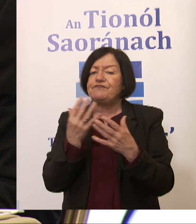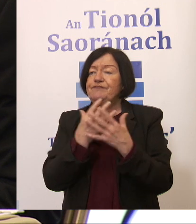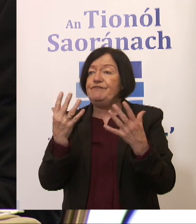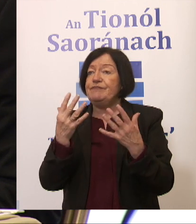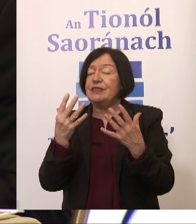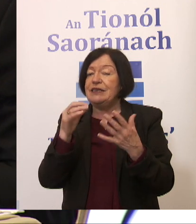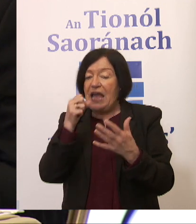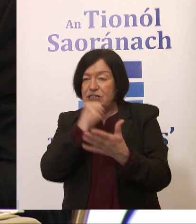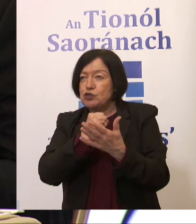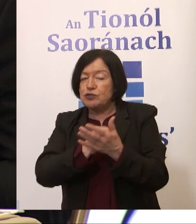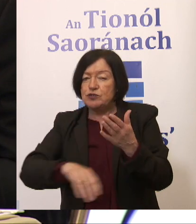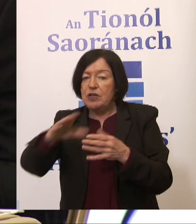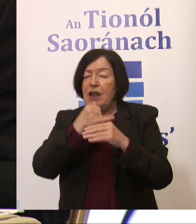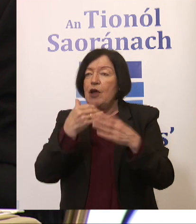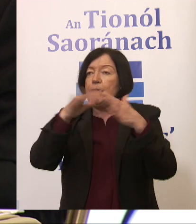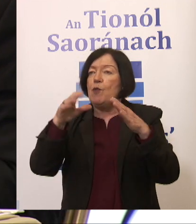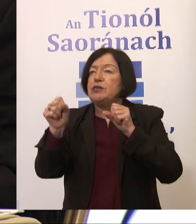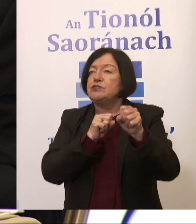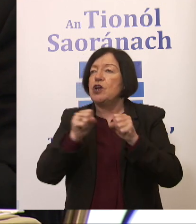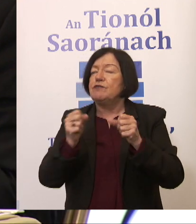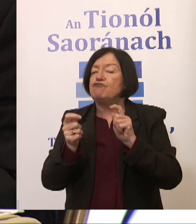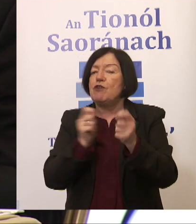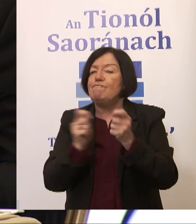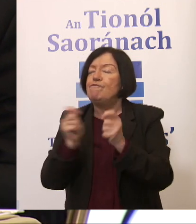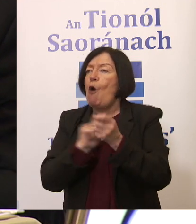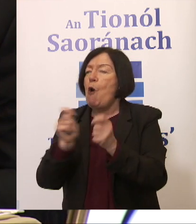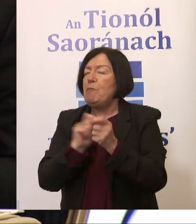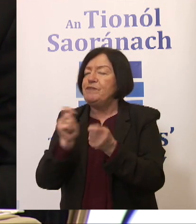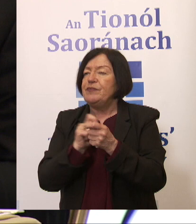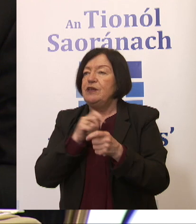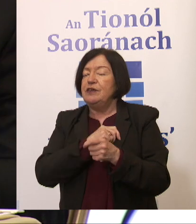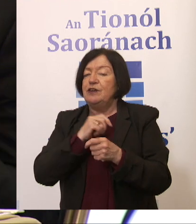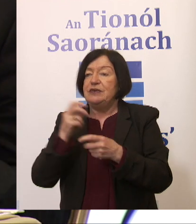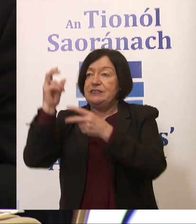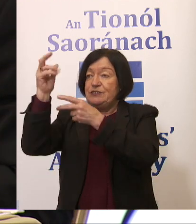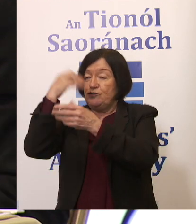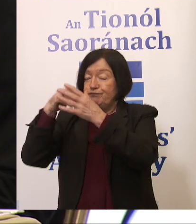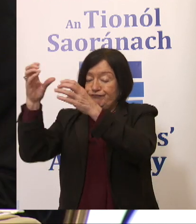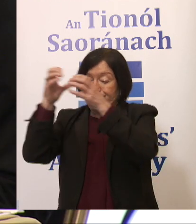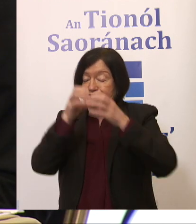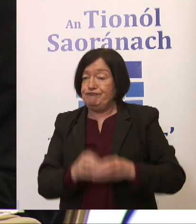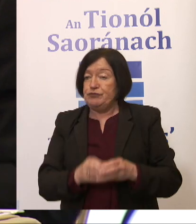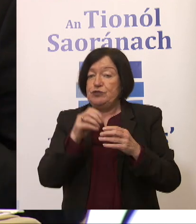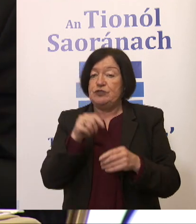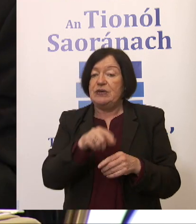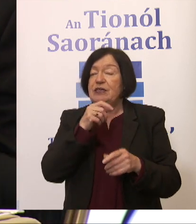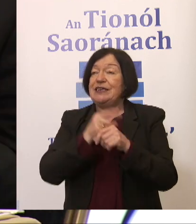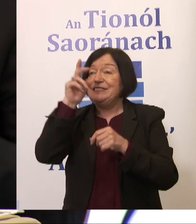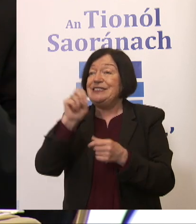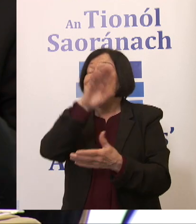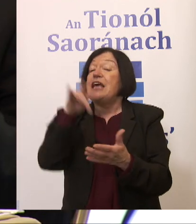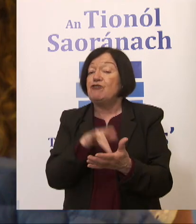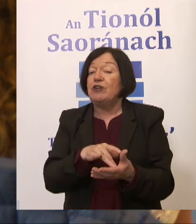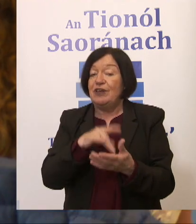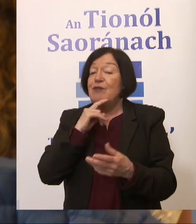case studies around things like public service reform. There's this tend towards devolution, or in other jurisdictions they call it decentralization,